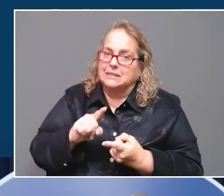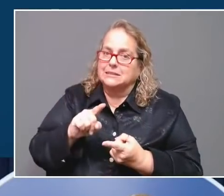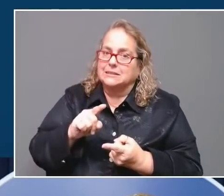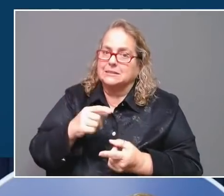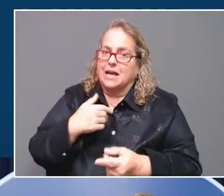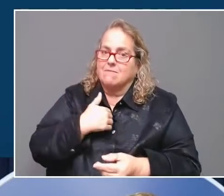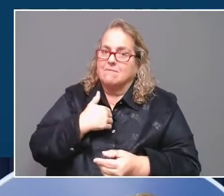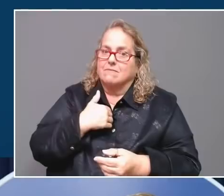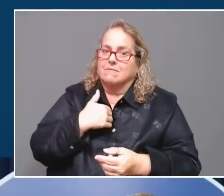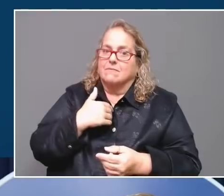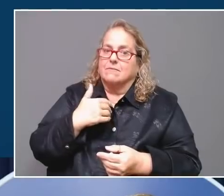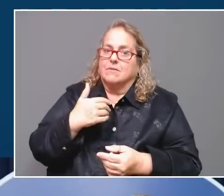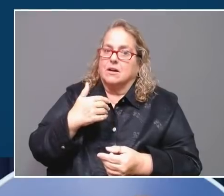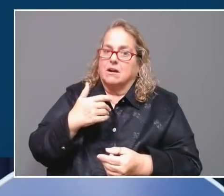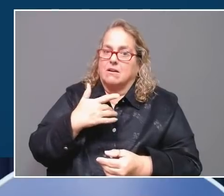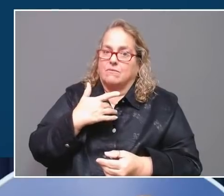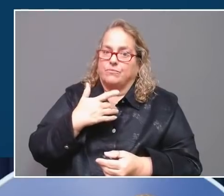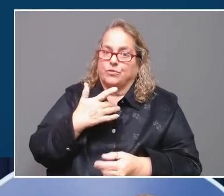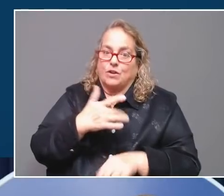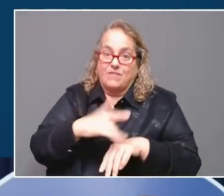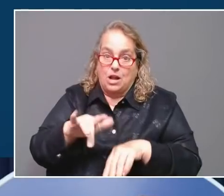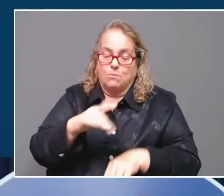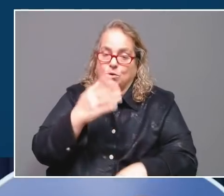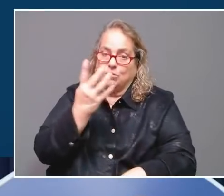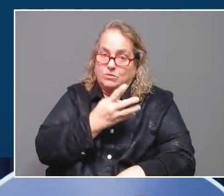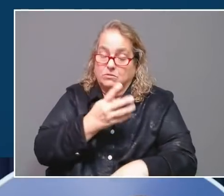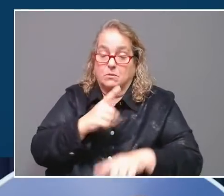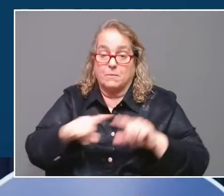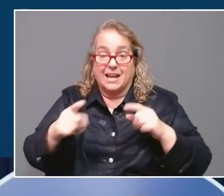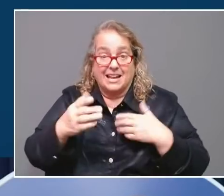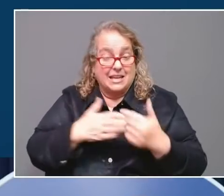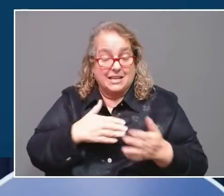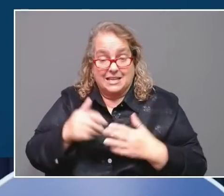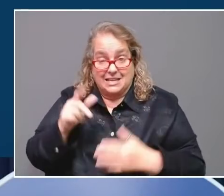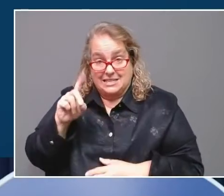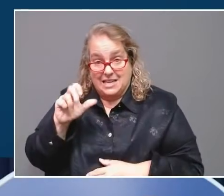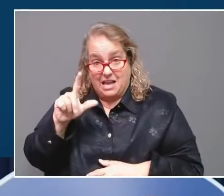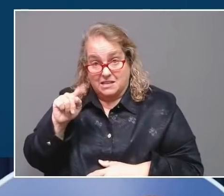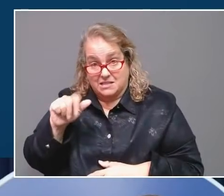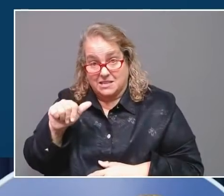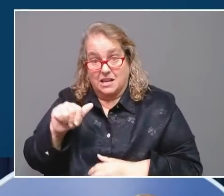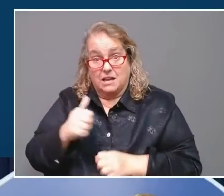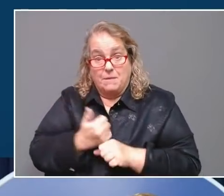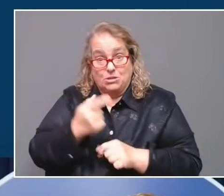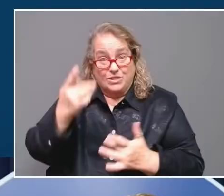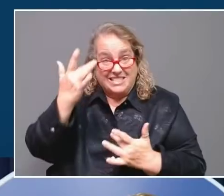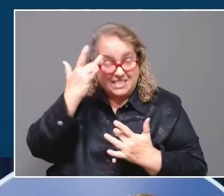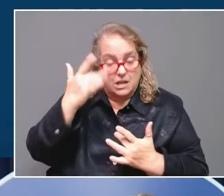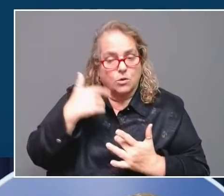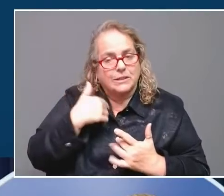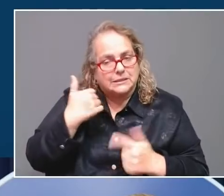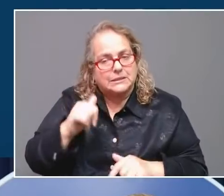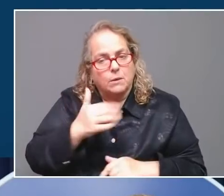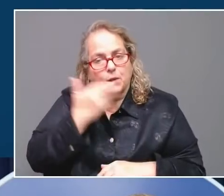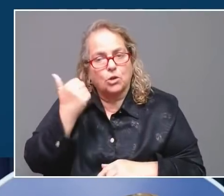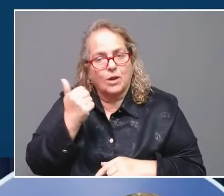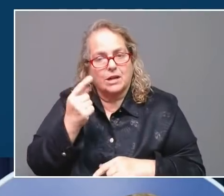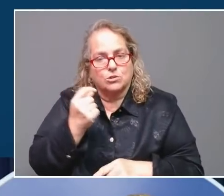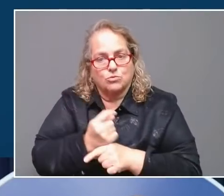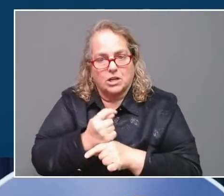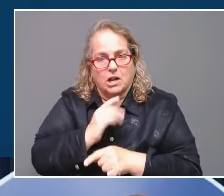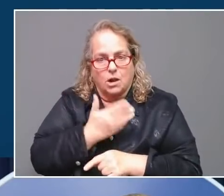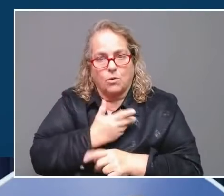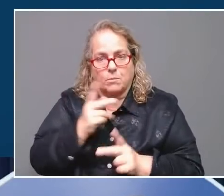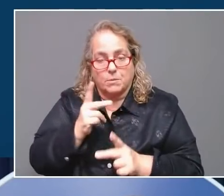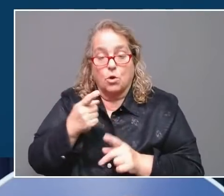with Delta, as sick as it makes you, we've gotten better at treating our folks. And when our hospitals aren't overwhelmed, we can